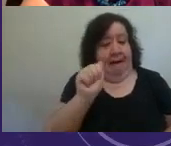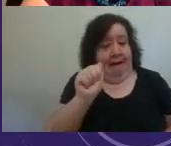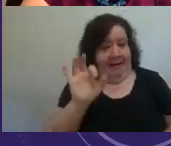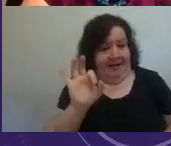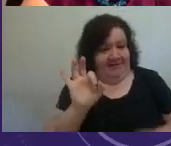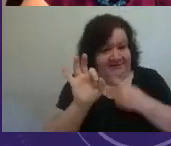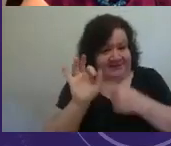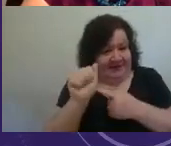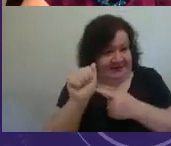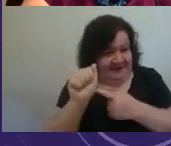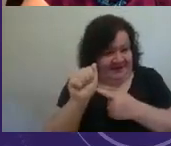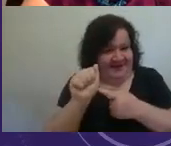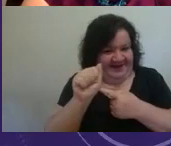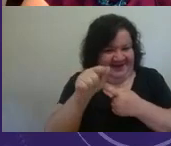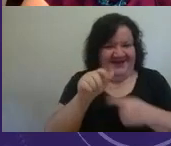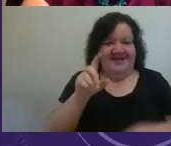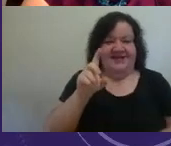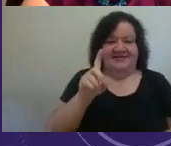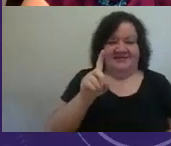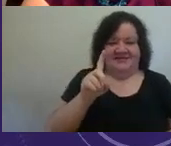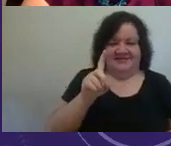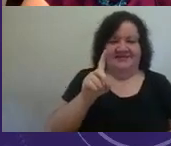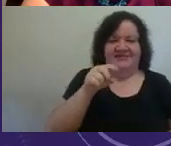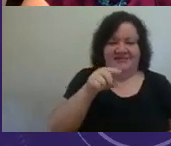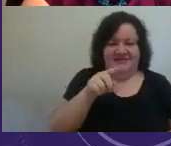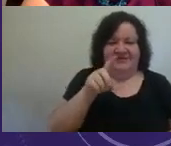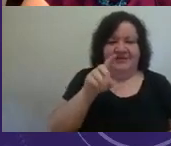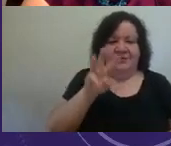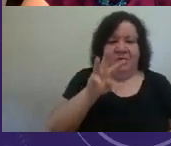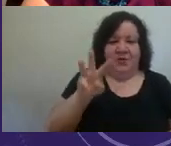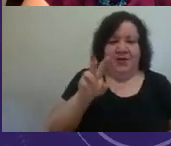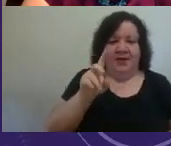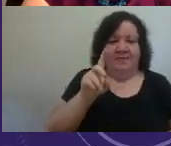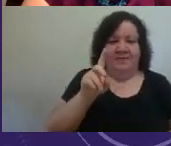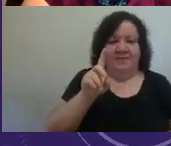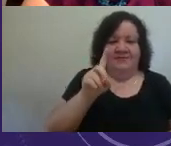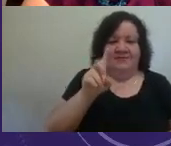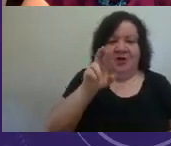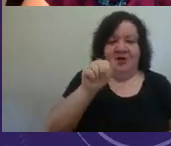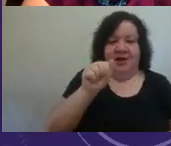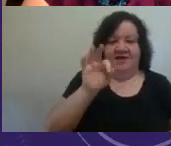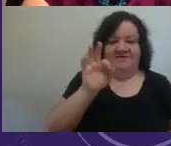drafund.org. And for Twitter, our handle is Disability,